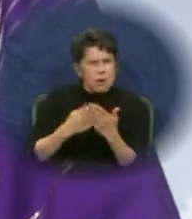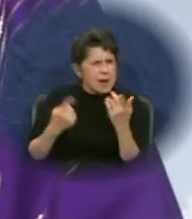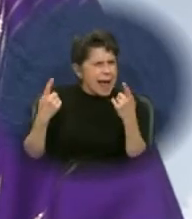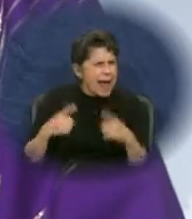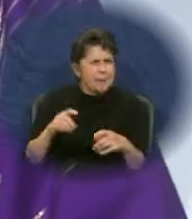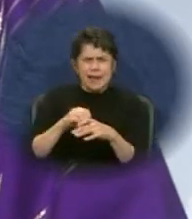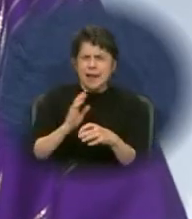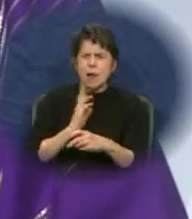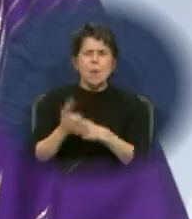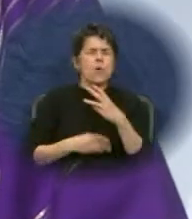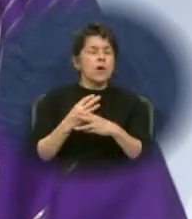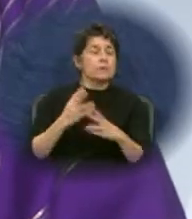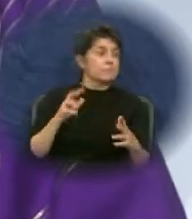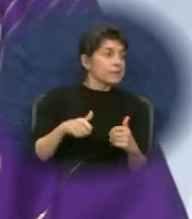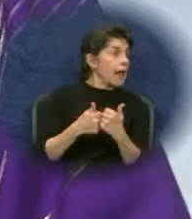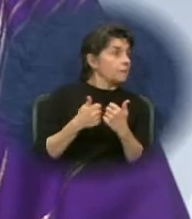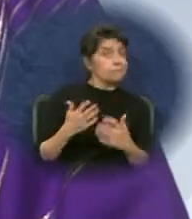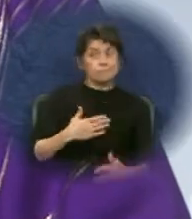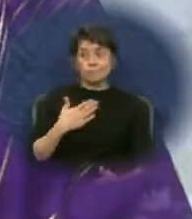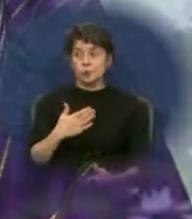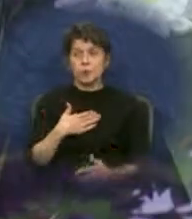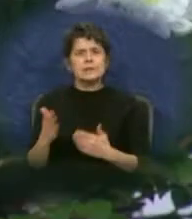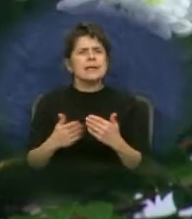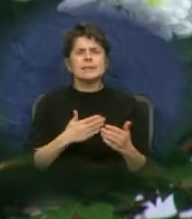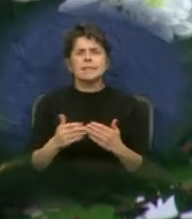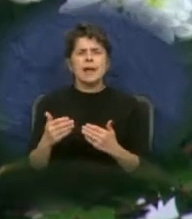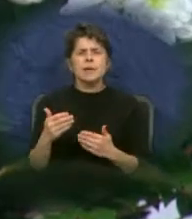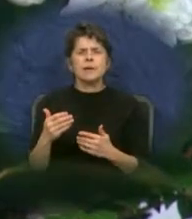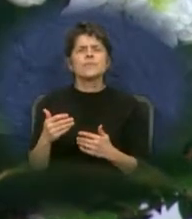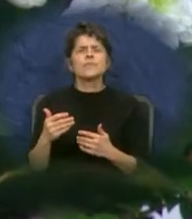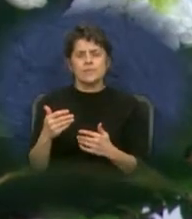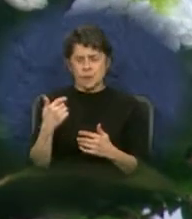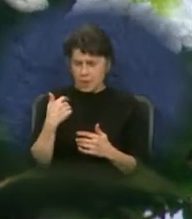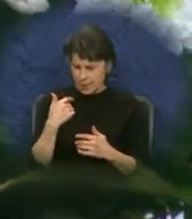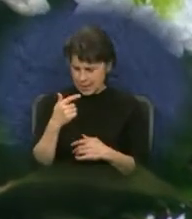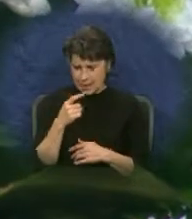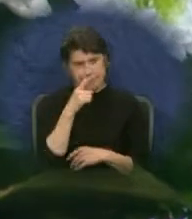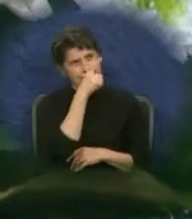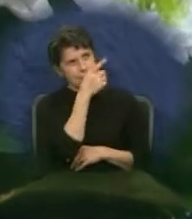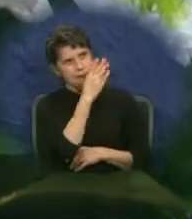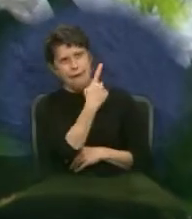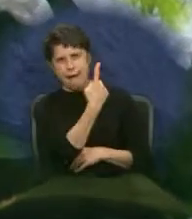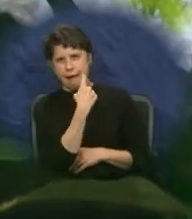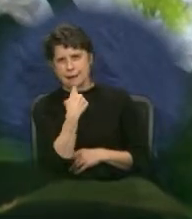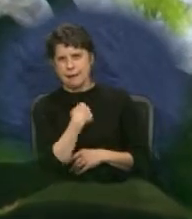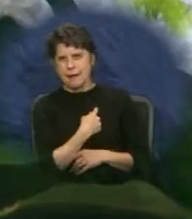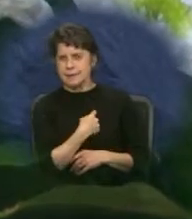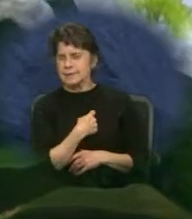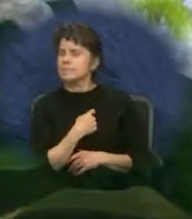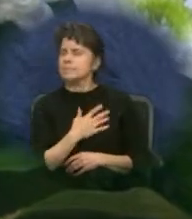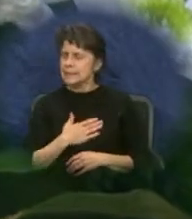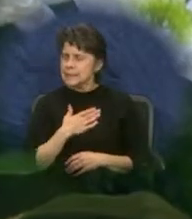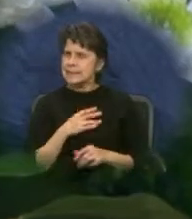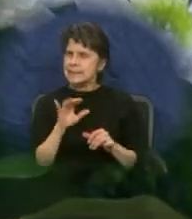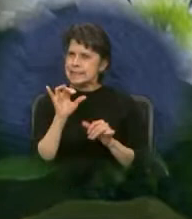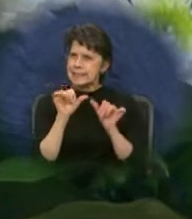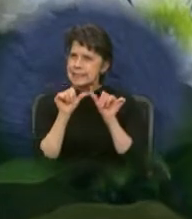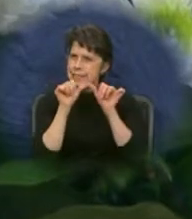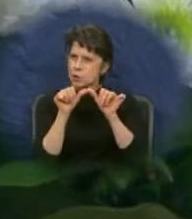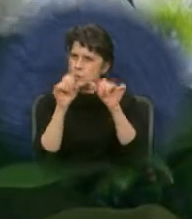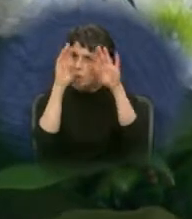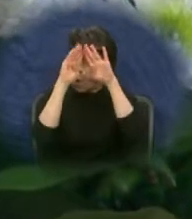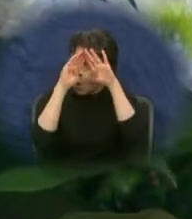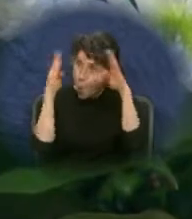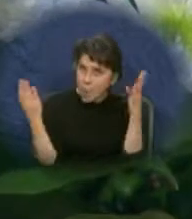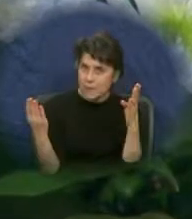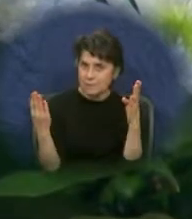our joys, that we're all asked again to be open to the power of God working within us and among us.